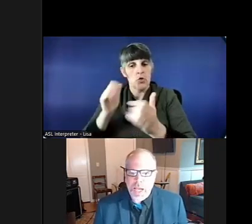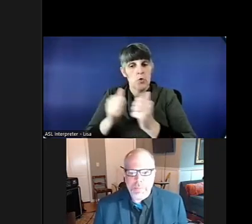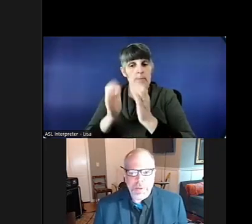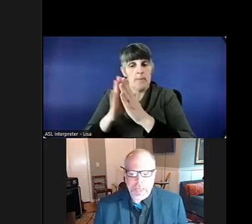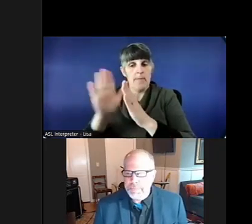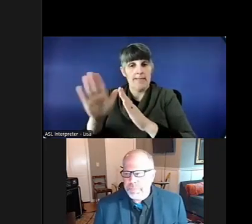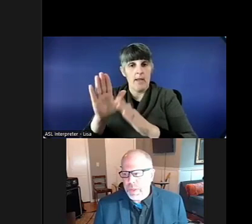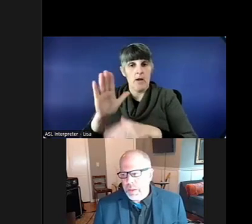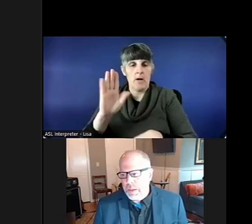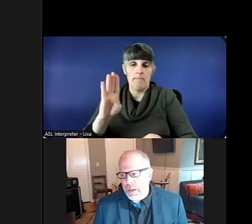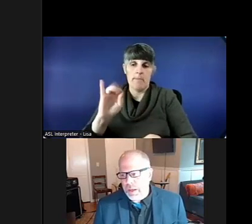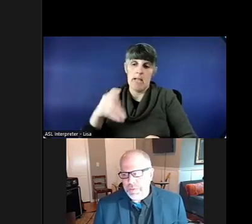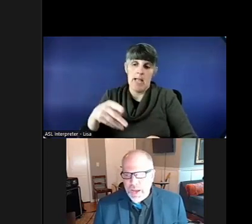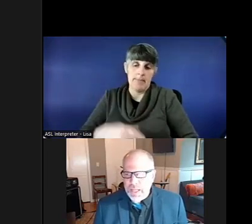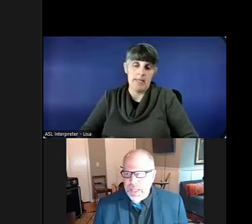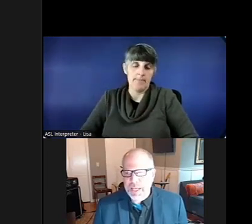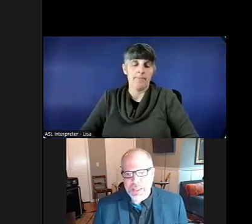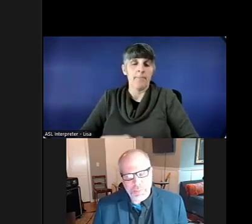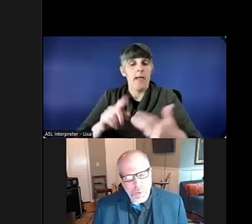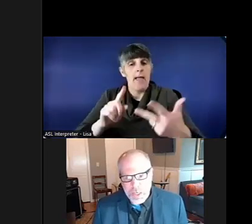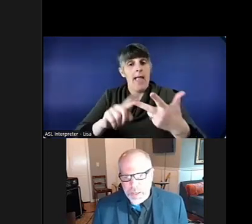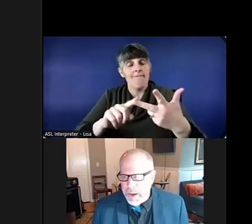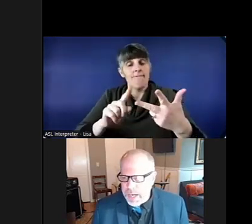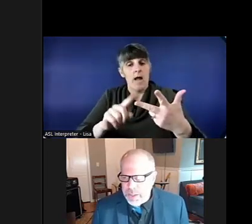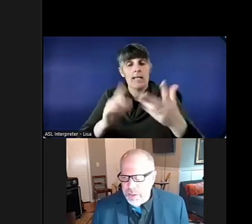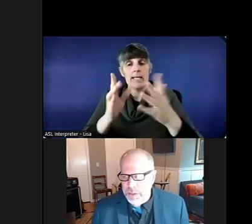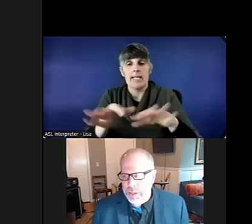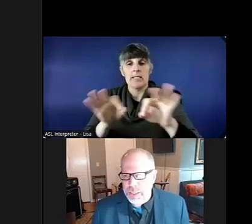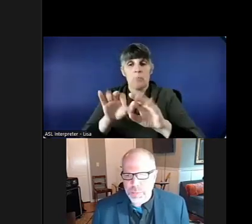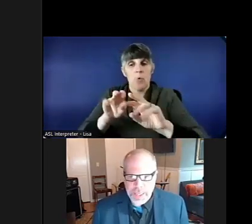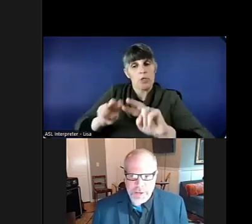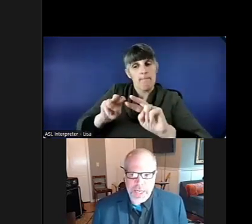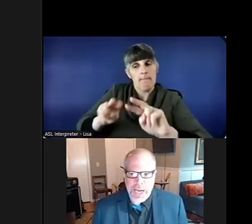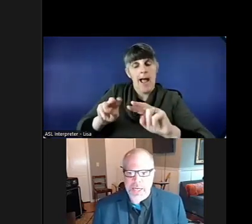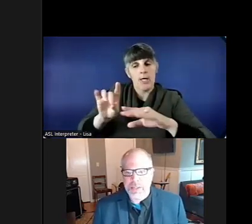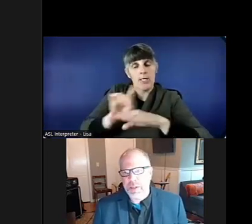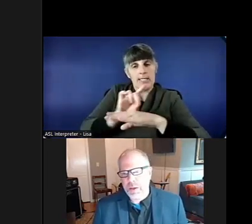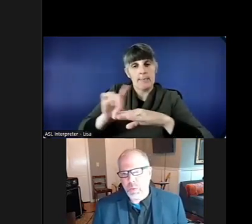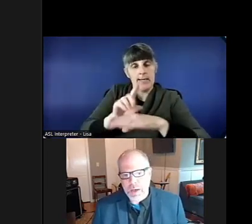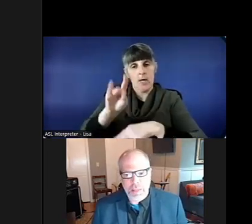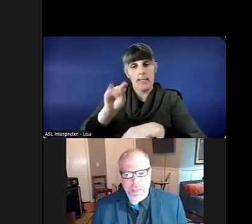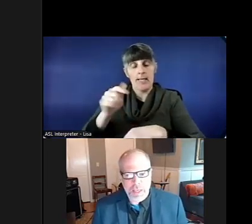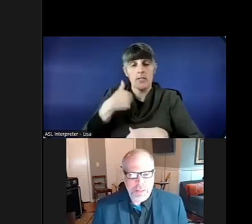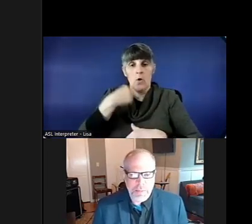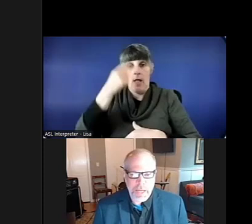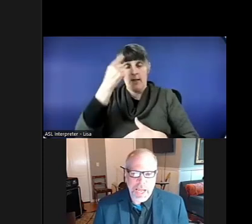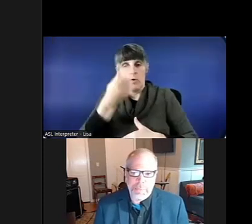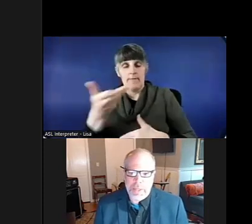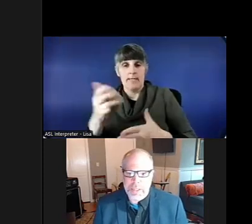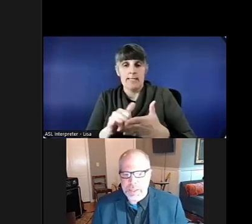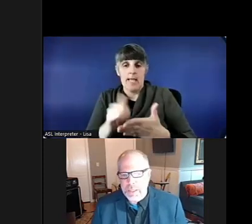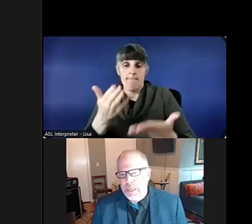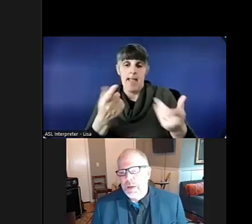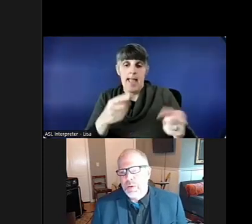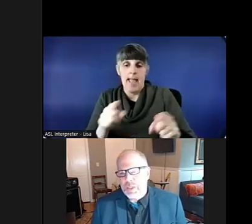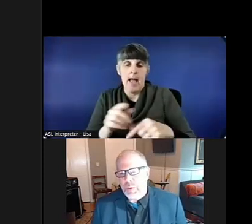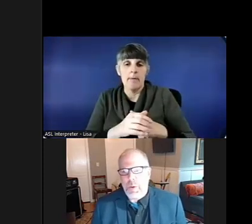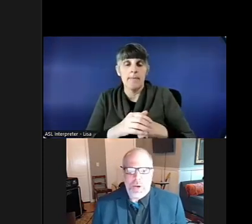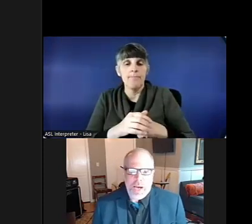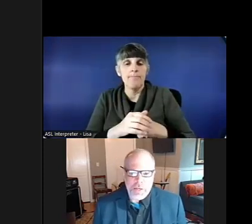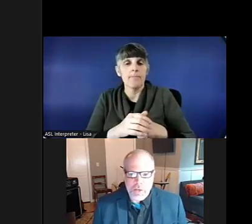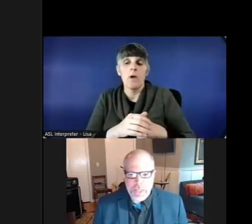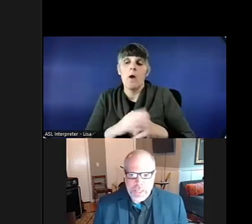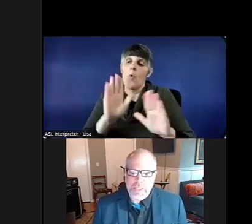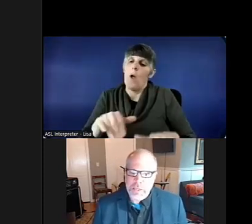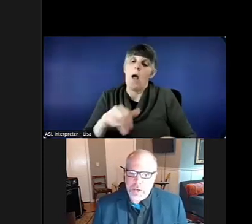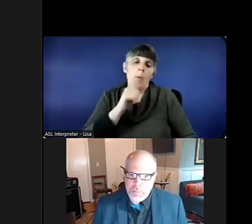student's BIP. And finally, it's important to monitor disciplinary data. So I think one of the things that may happen is we'll say, well,